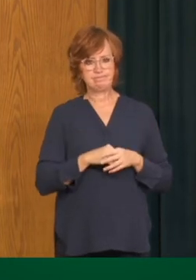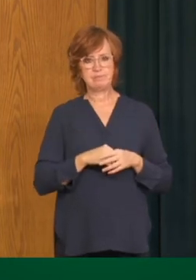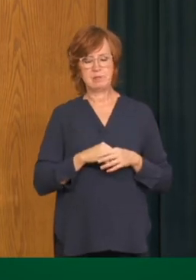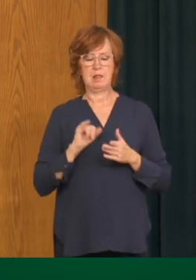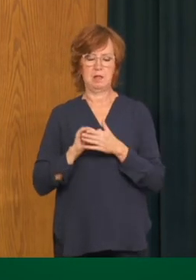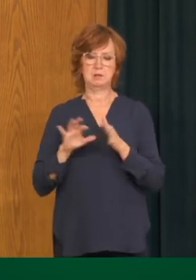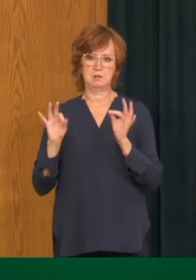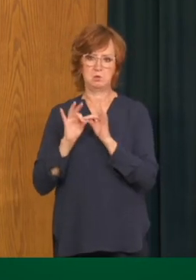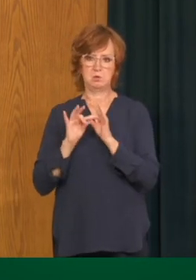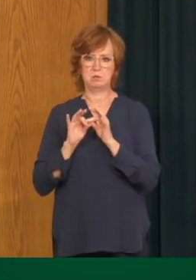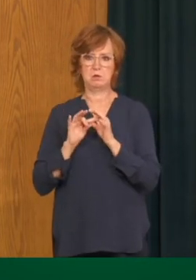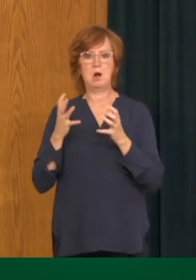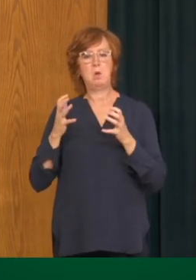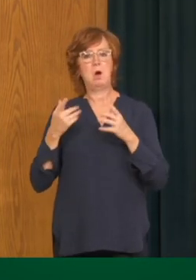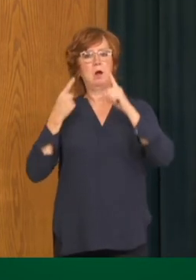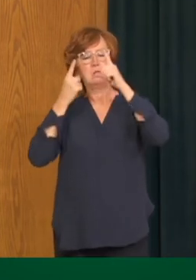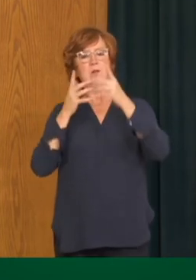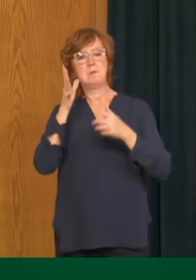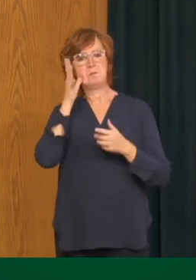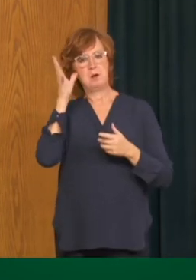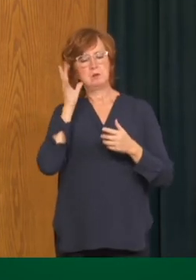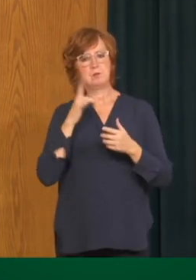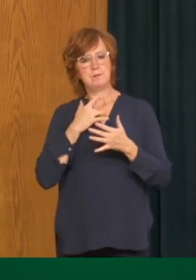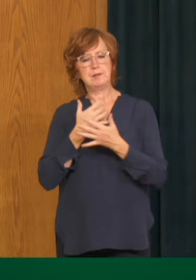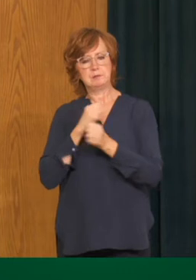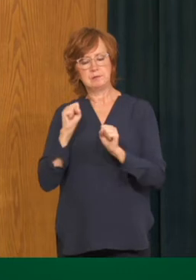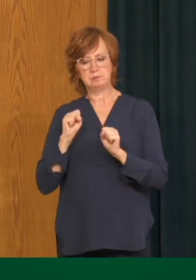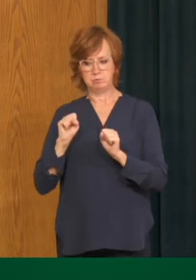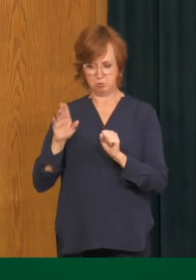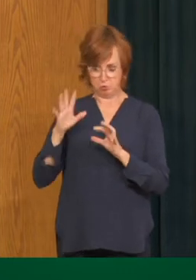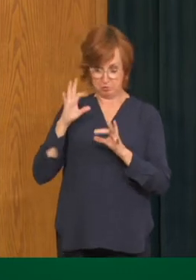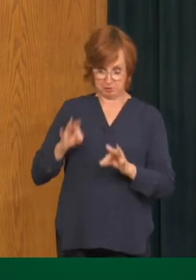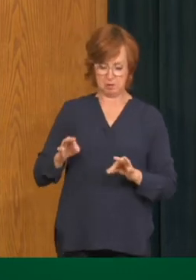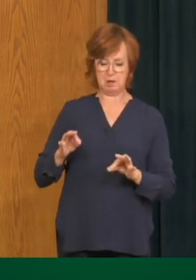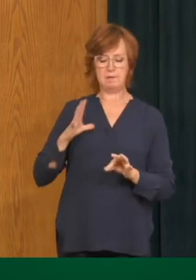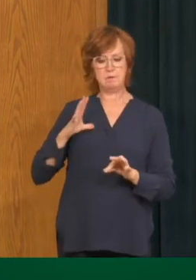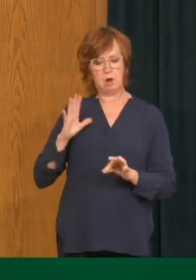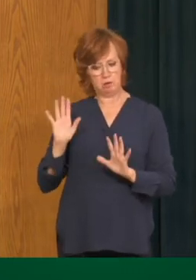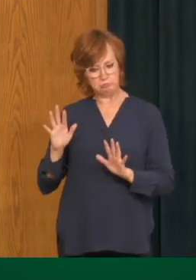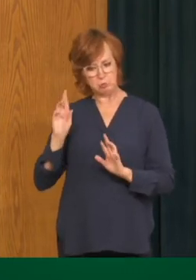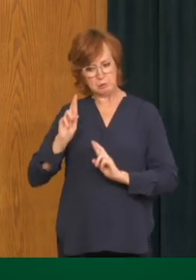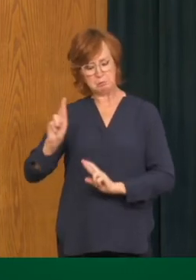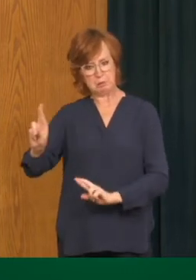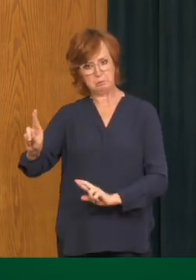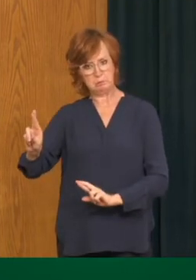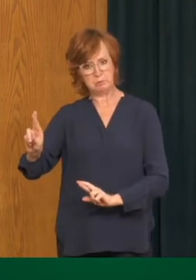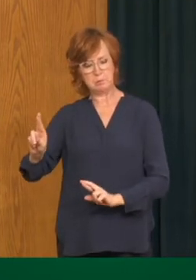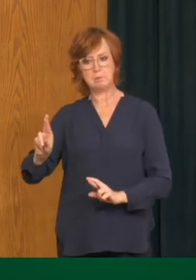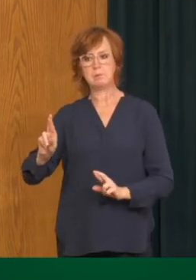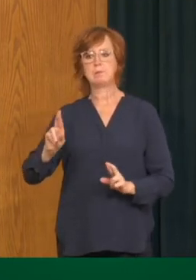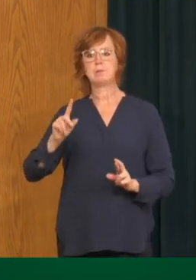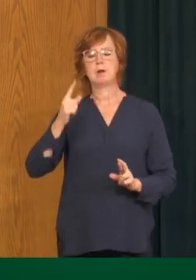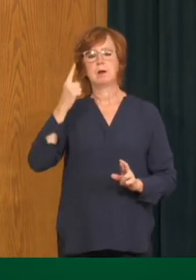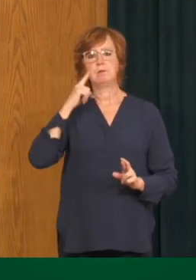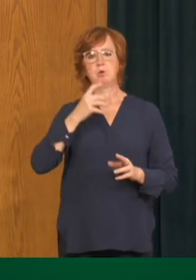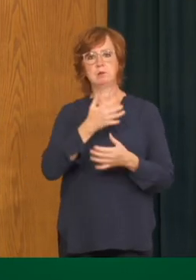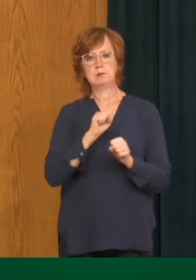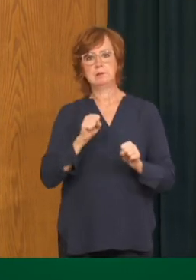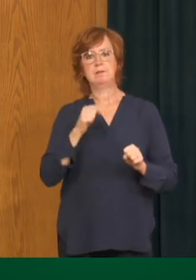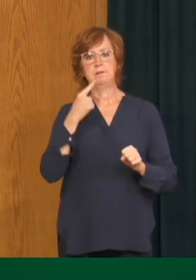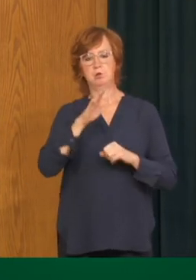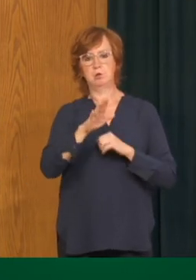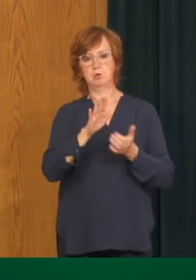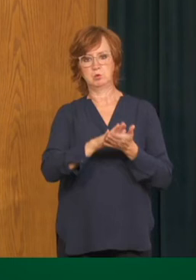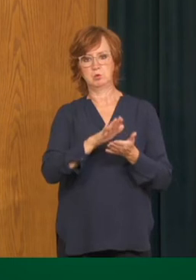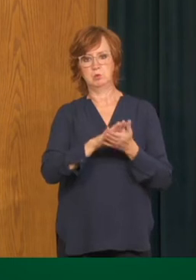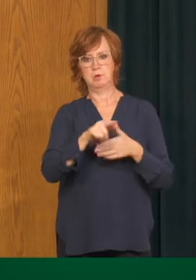that parents can feel confident in whatever decision they make, that we are going to have a safe return to our classrooms this fall. We have